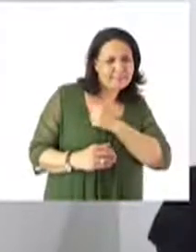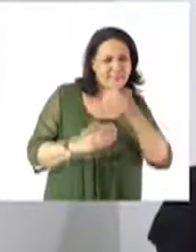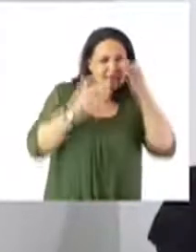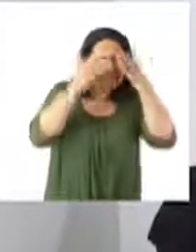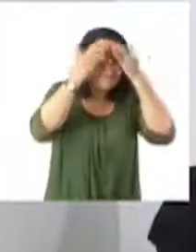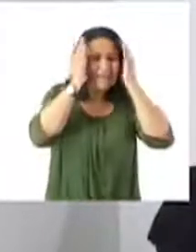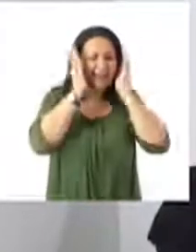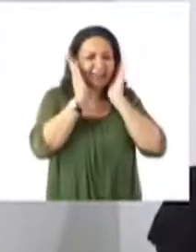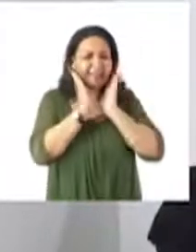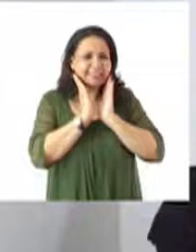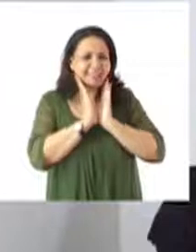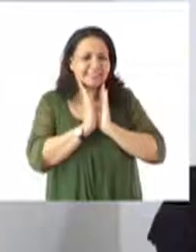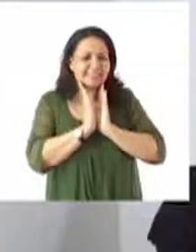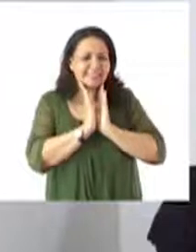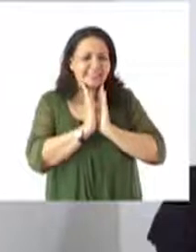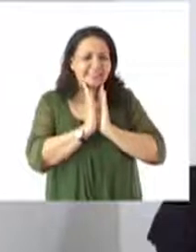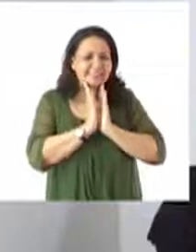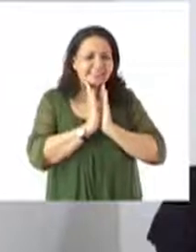mommy's head.